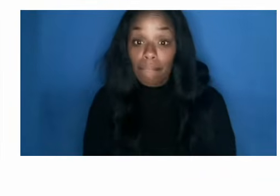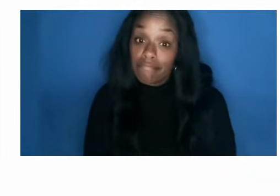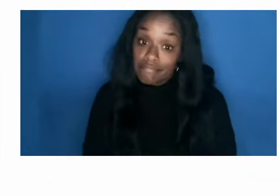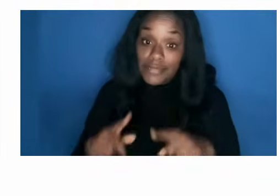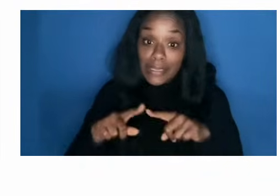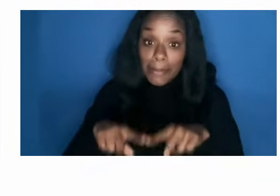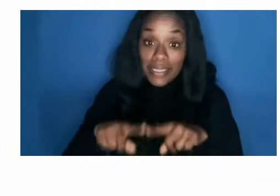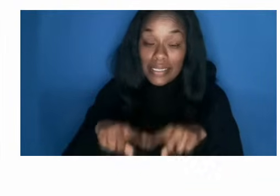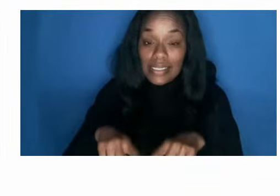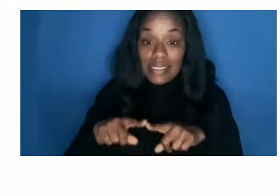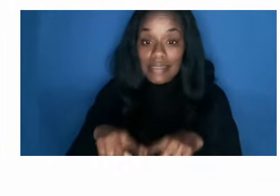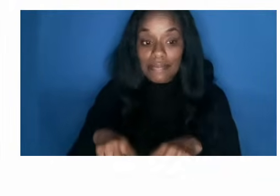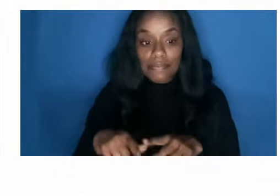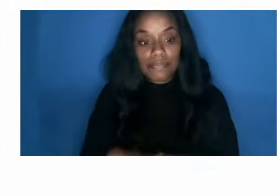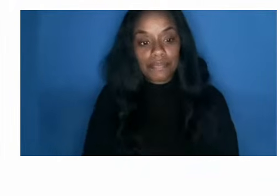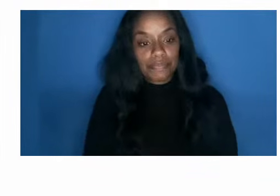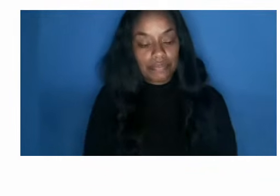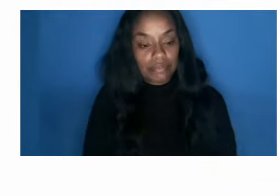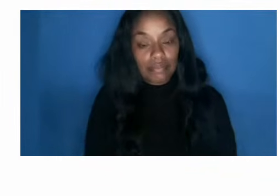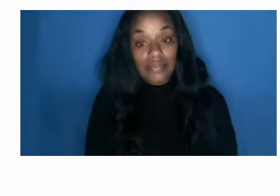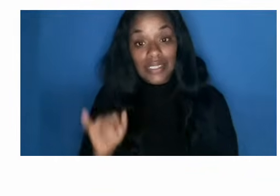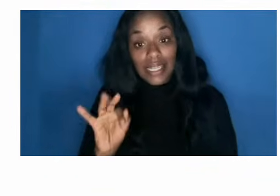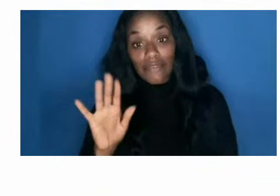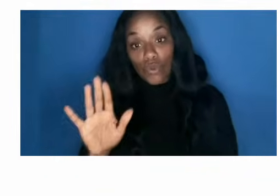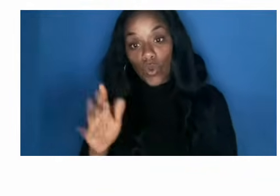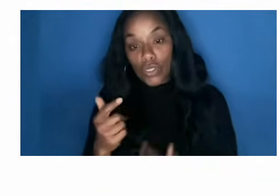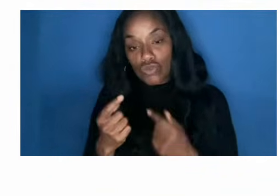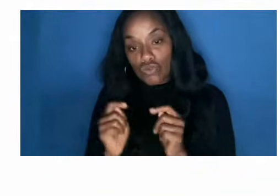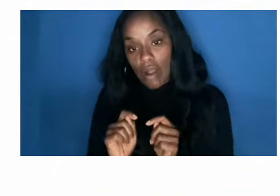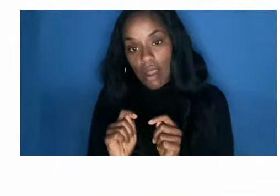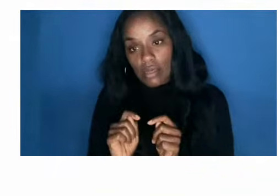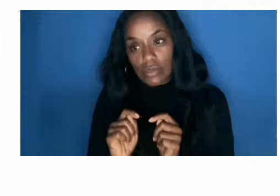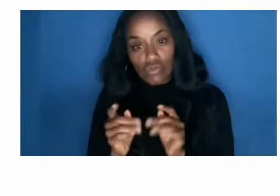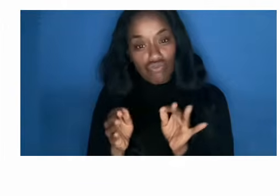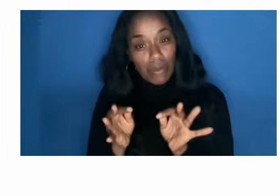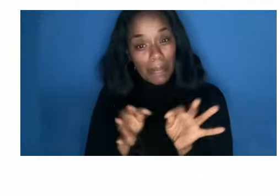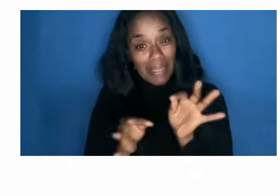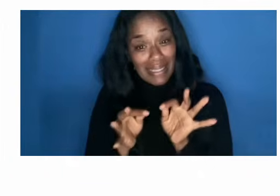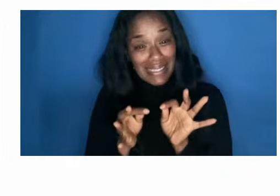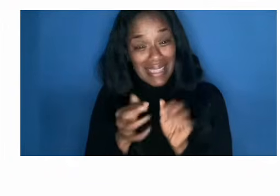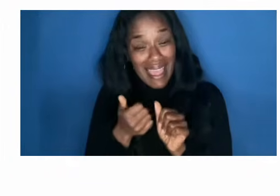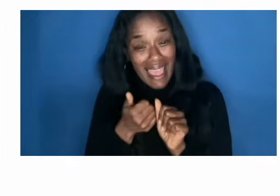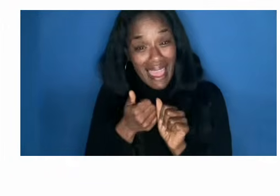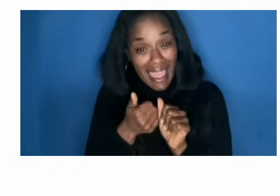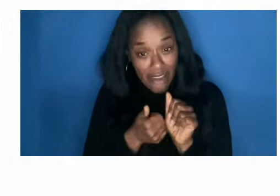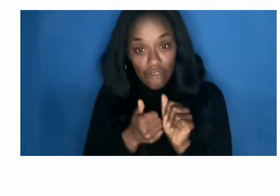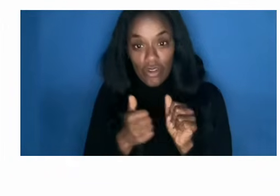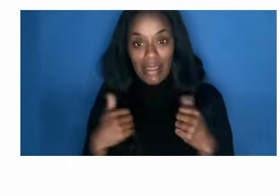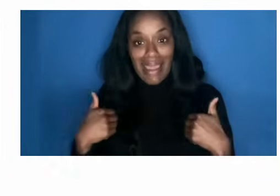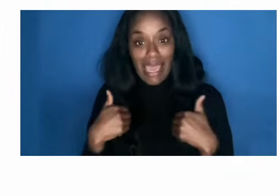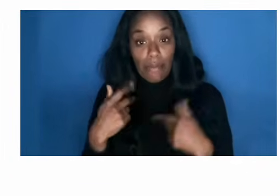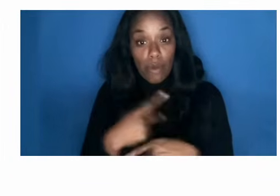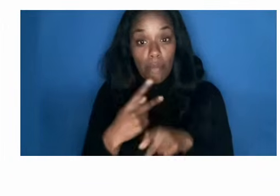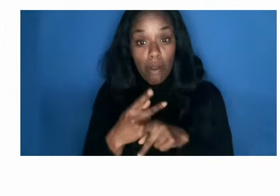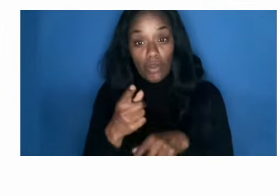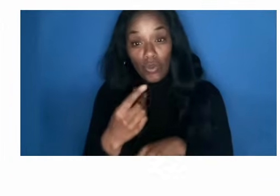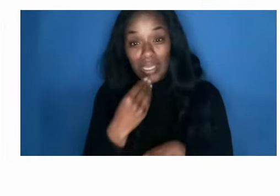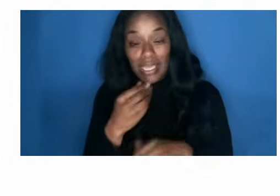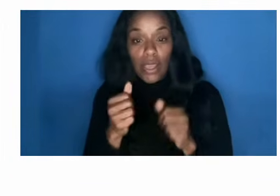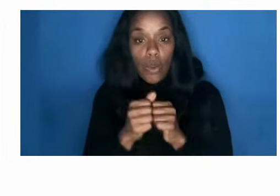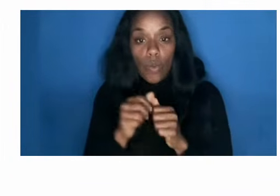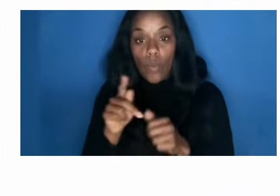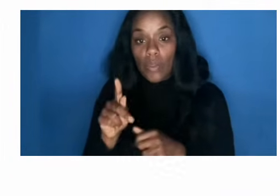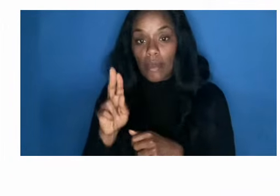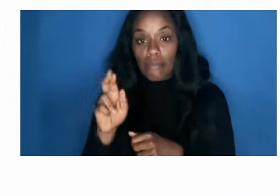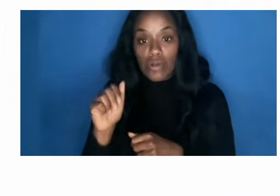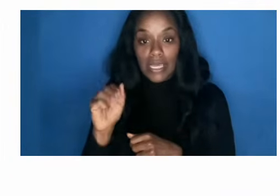depends, honestly. If you're trying to replace every single animal product that you eat with a pre-made vegan version